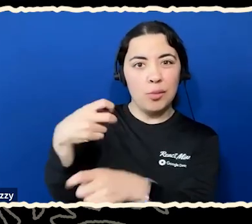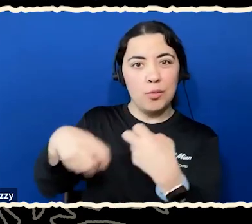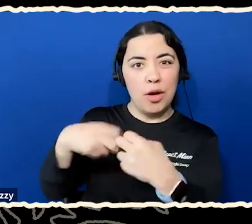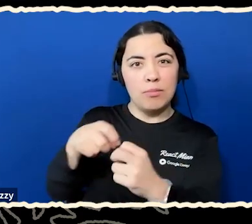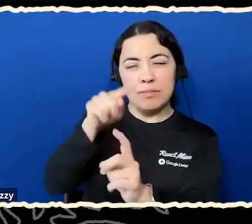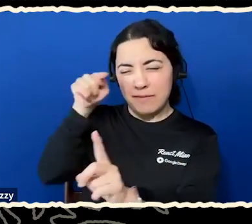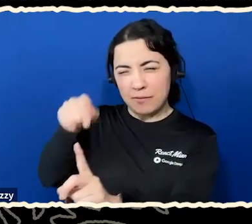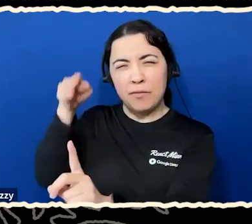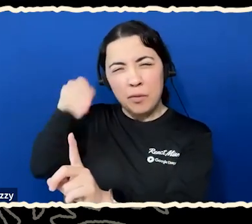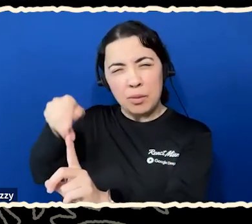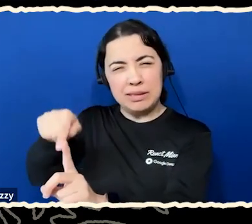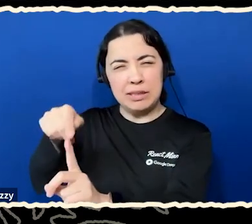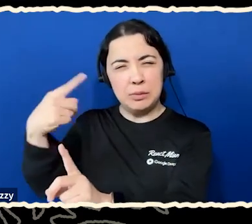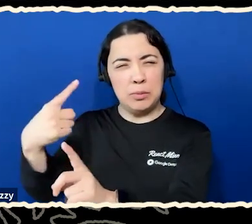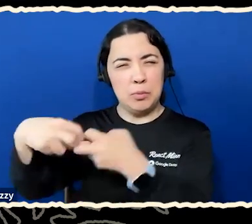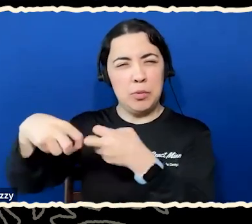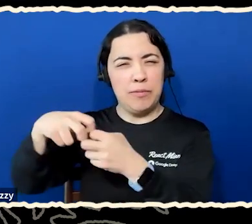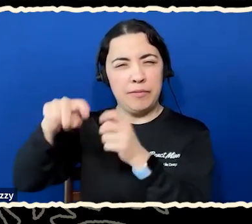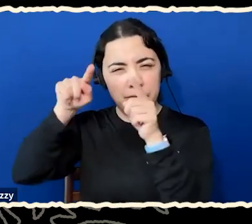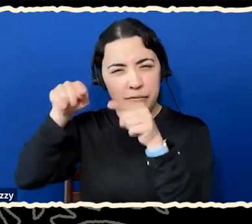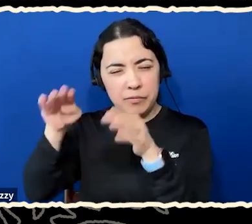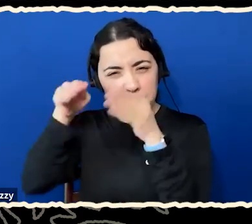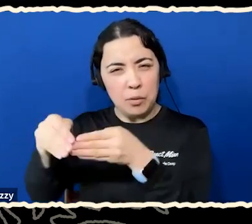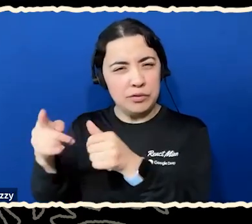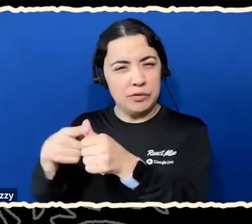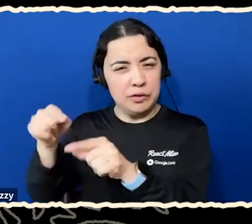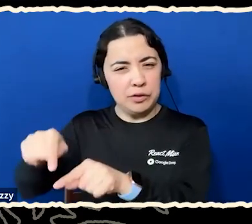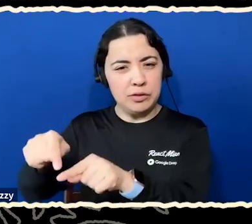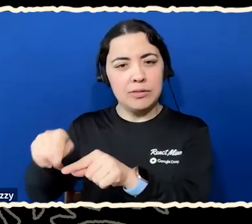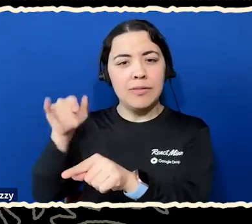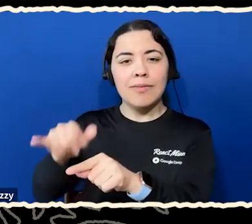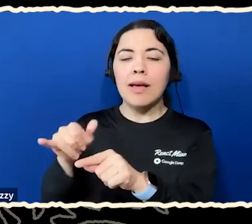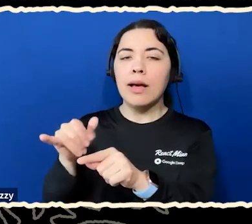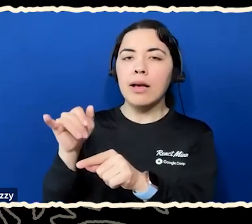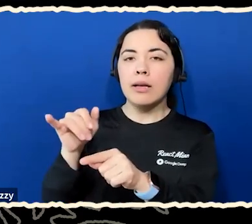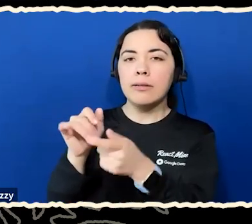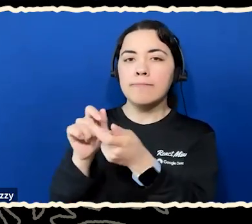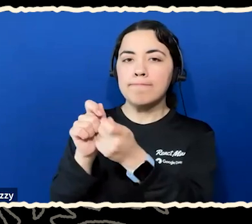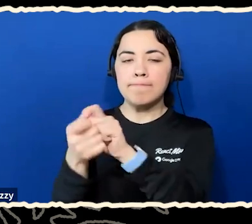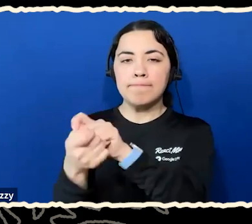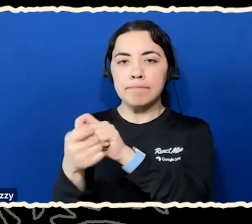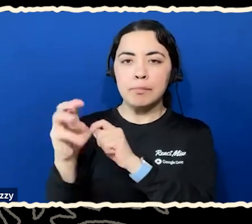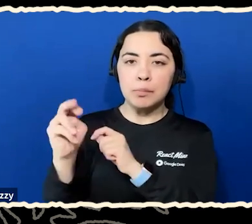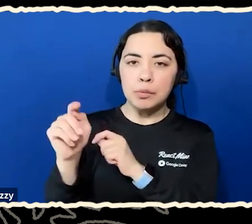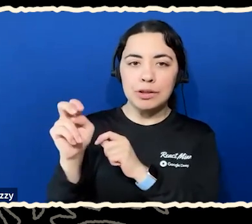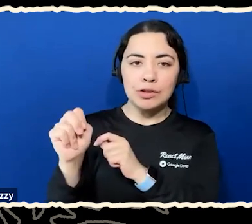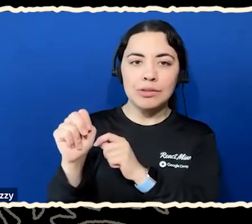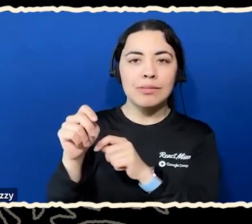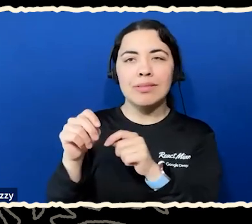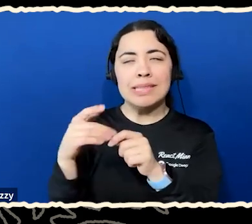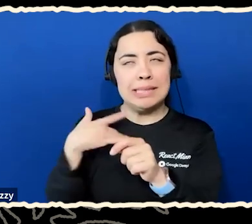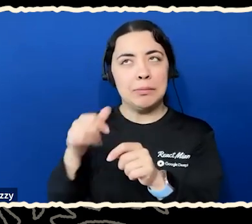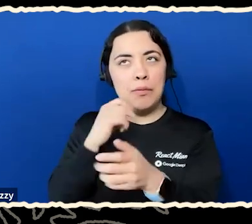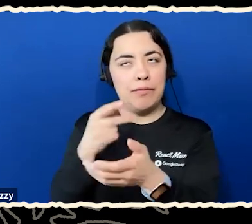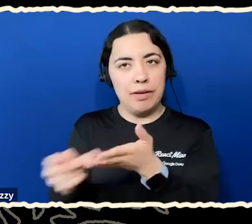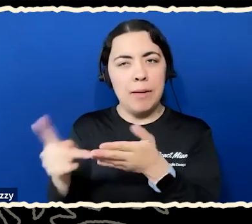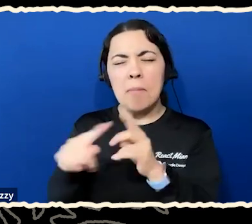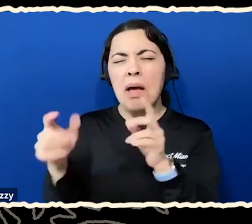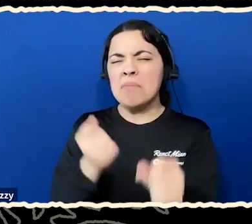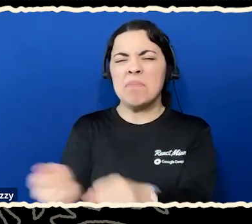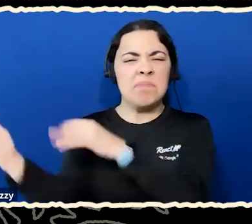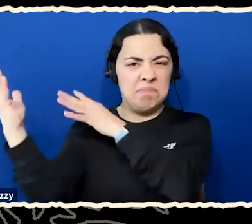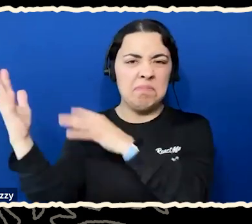first. So since these are mutations that are unlikely to fail, we can go ahead and eliminate them entirely. As we did